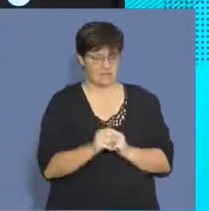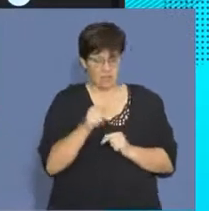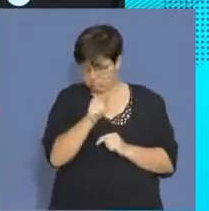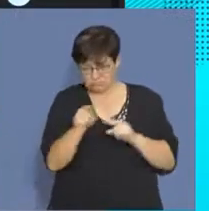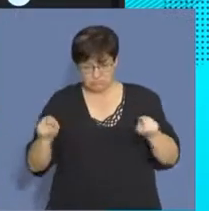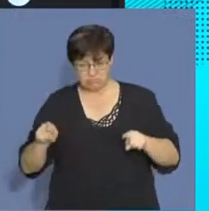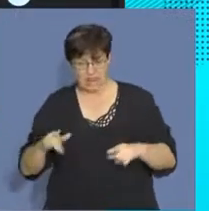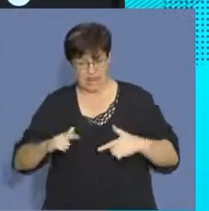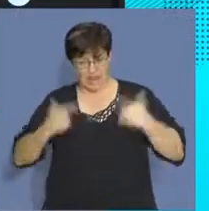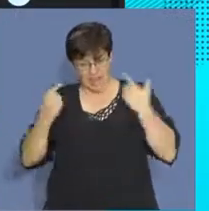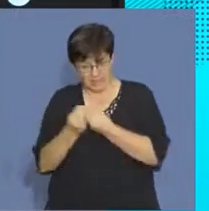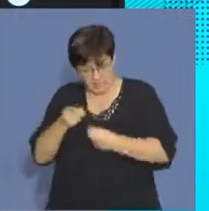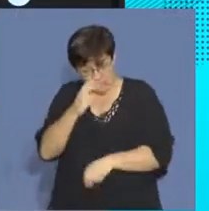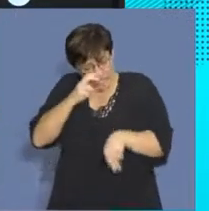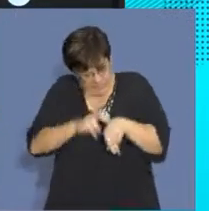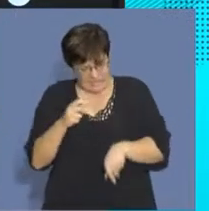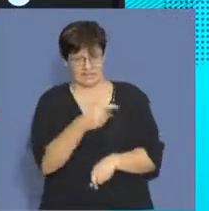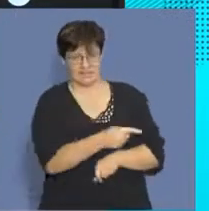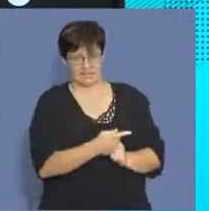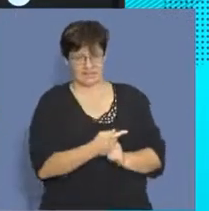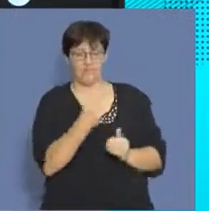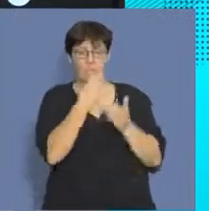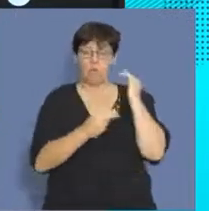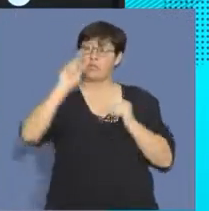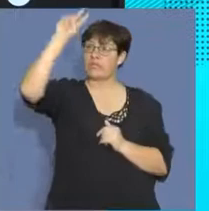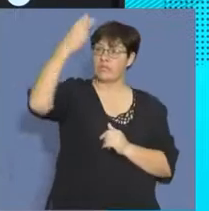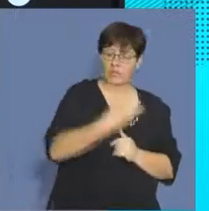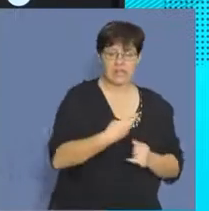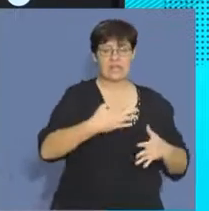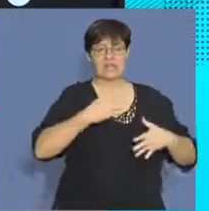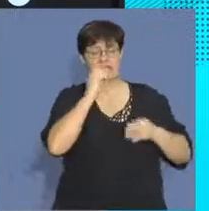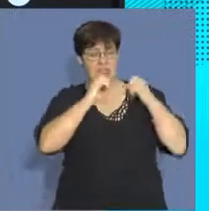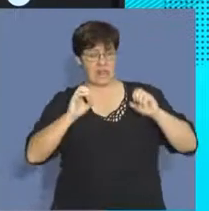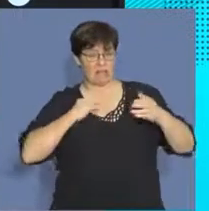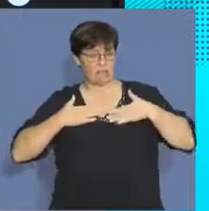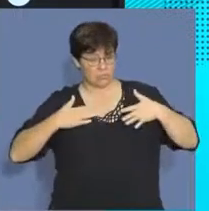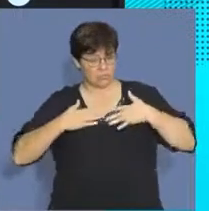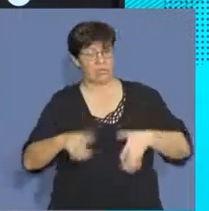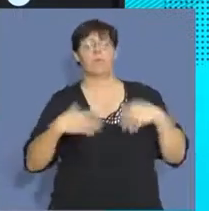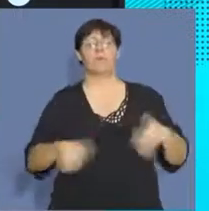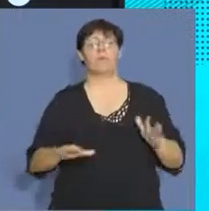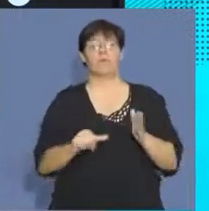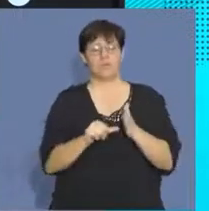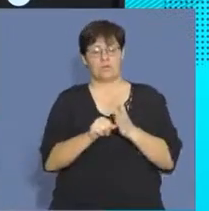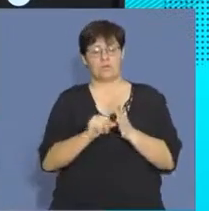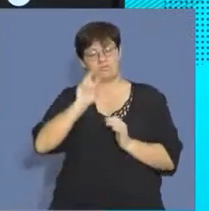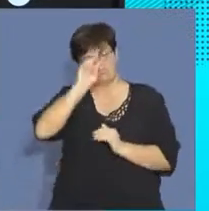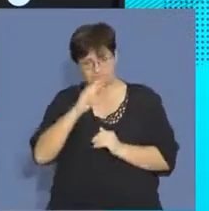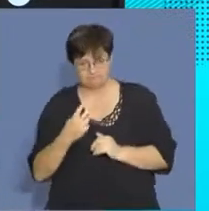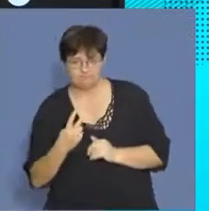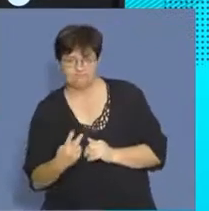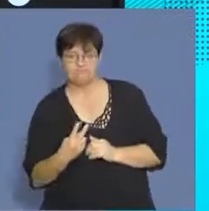organism. So the processes, both photosynthesis and cellular respiration, are crucial to recycling the